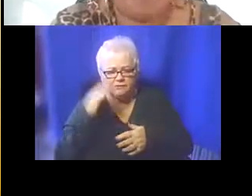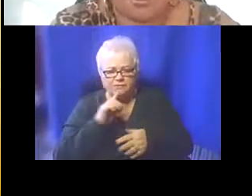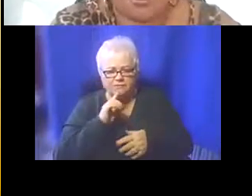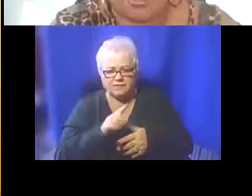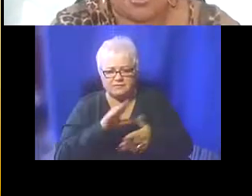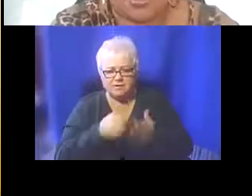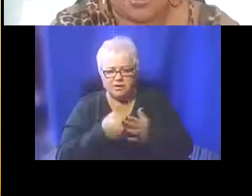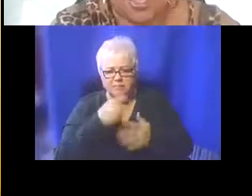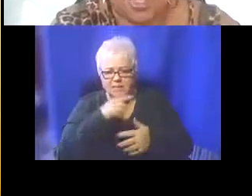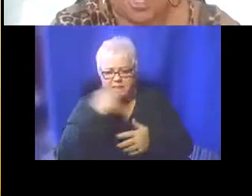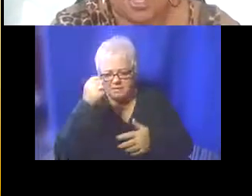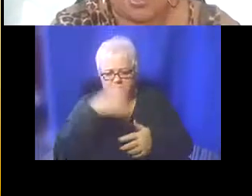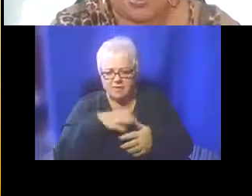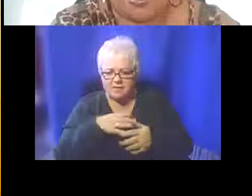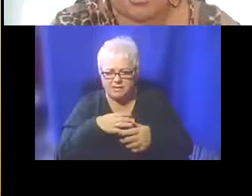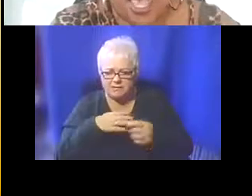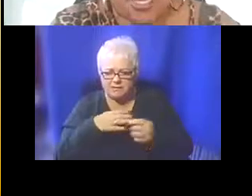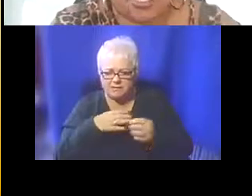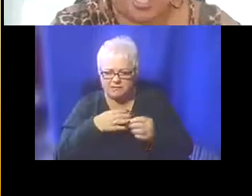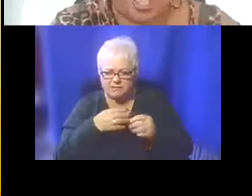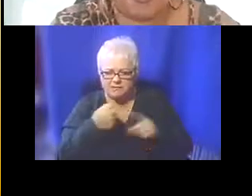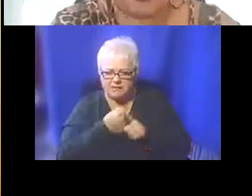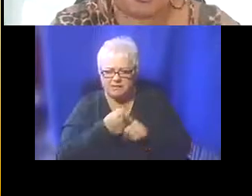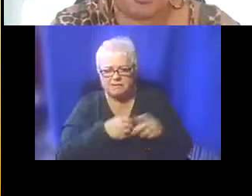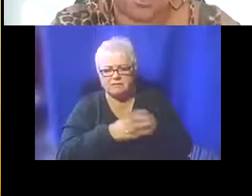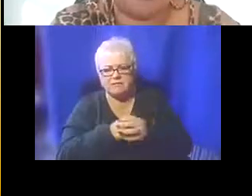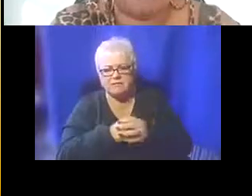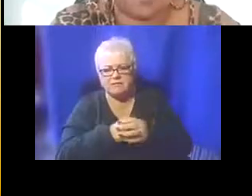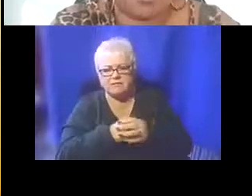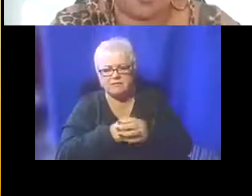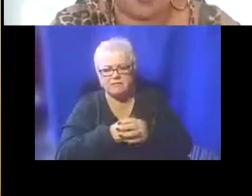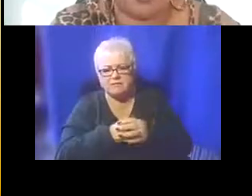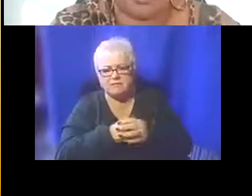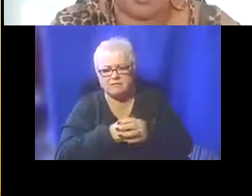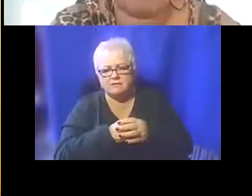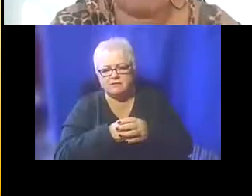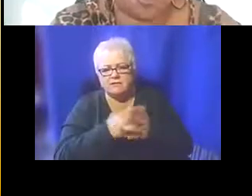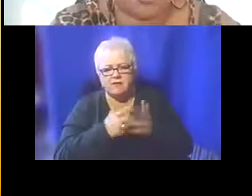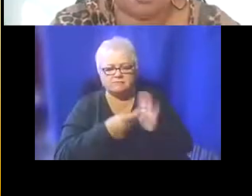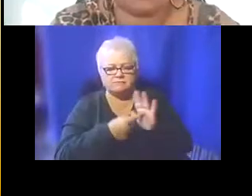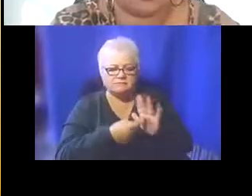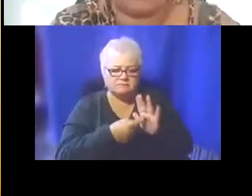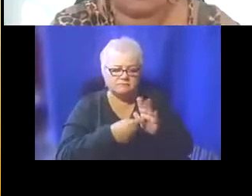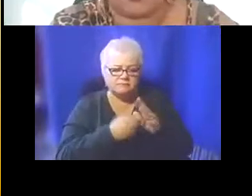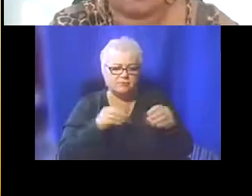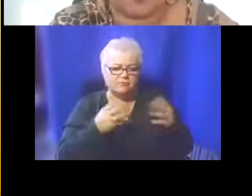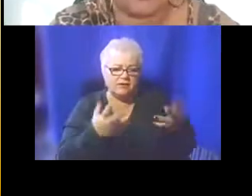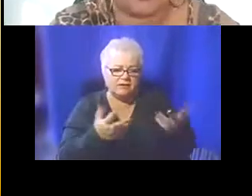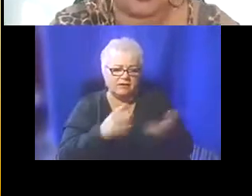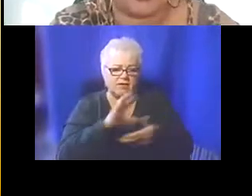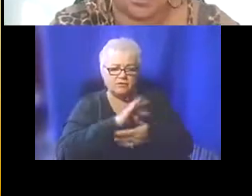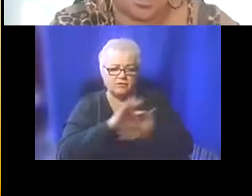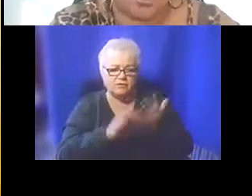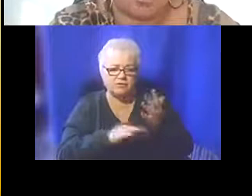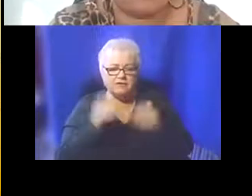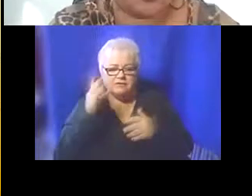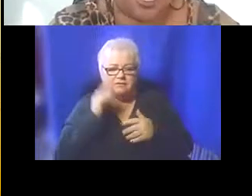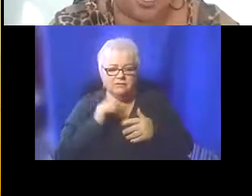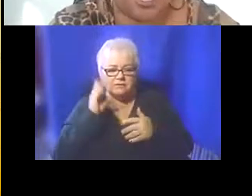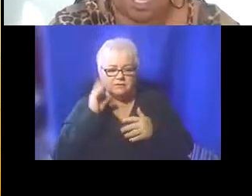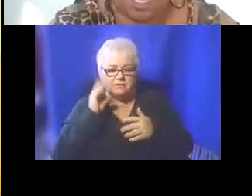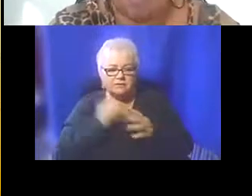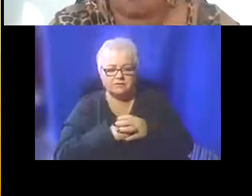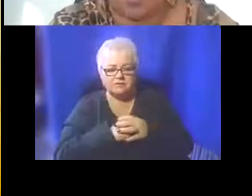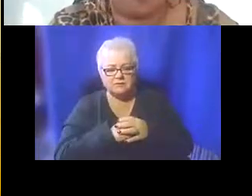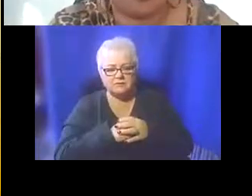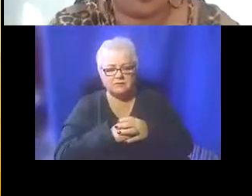all Black men hit. And again, having to do a lot of modeling and providing alternative experiences of